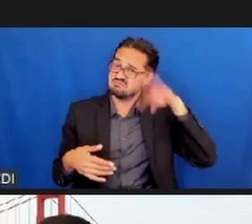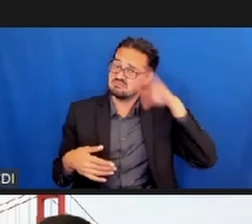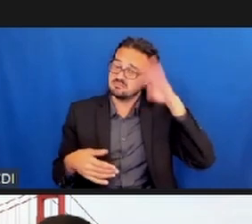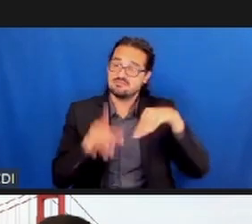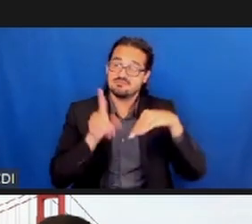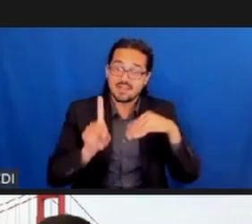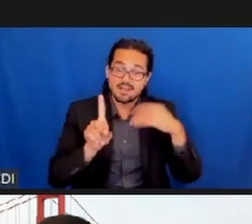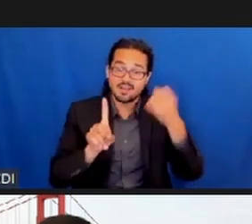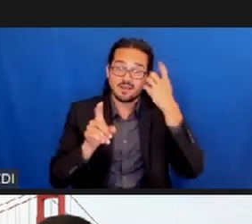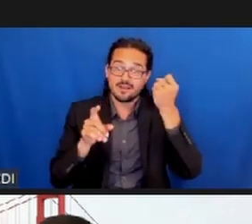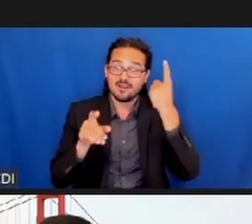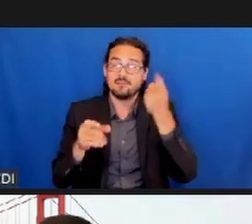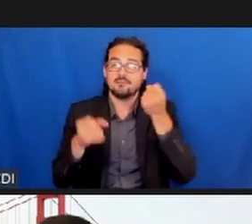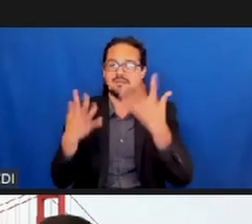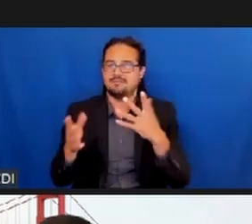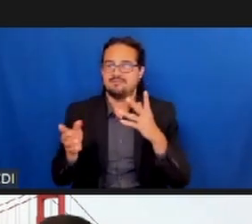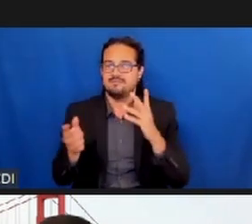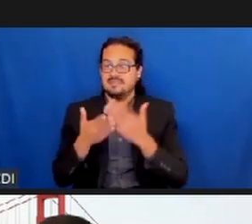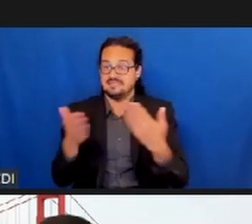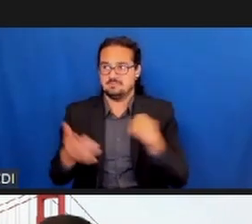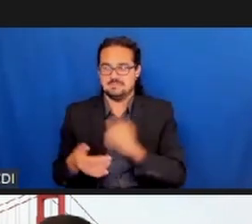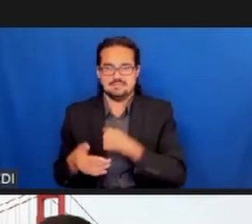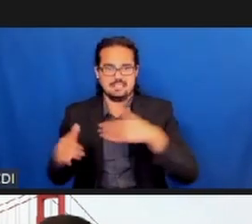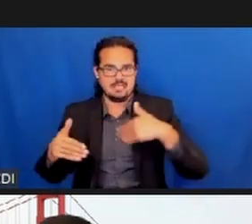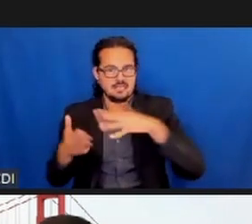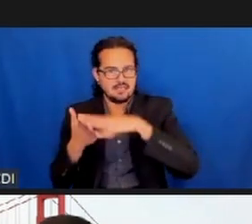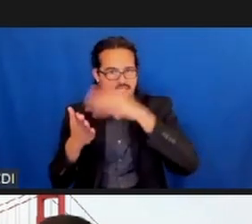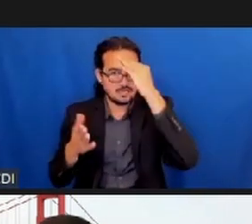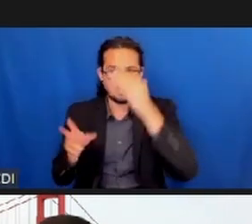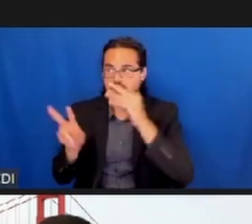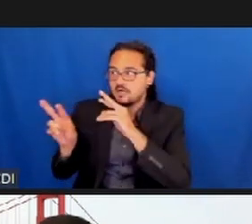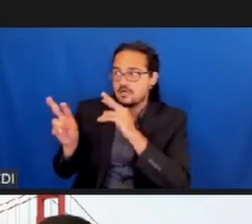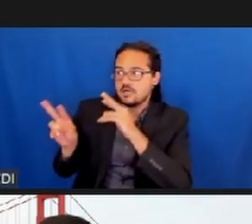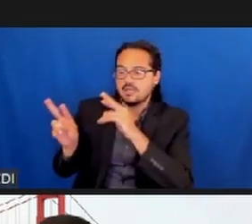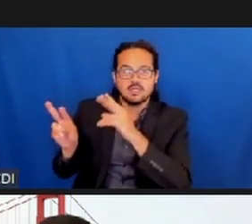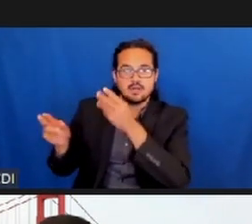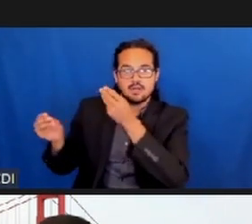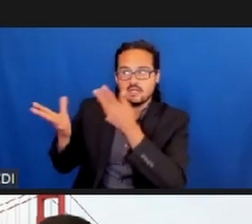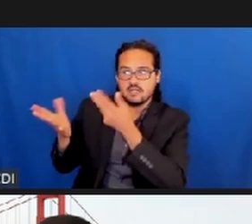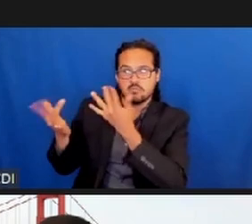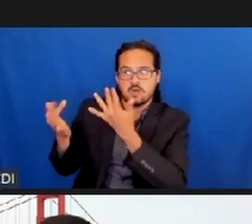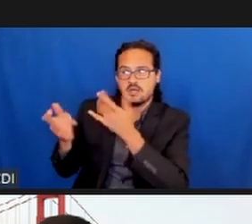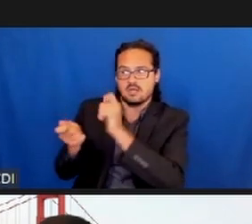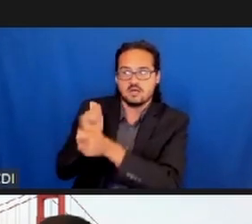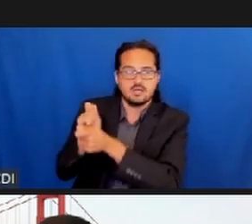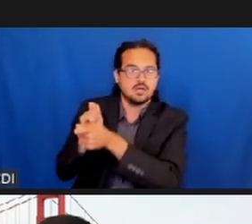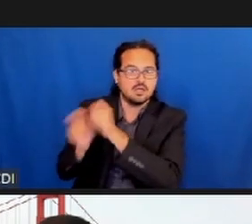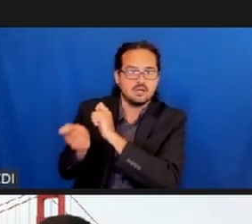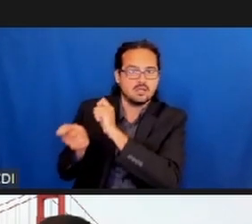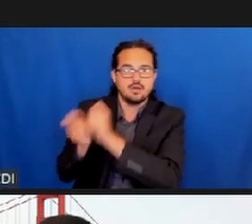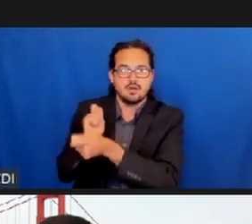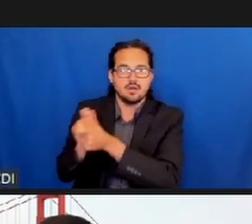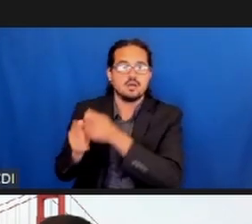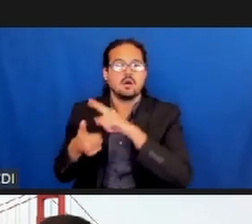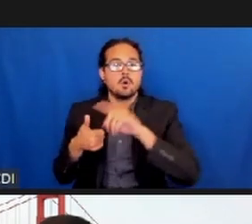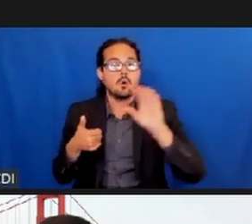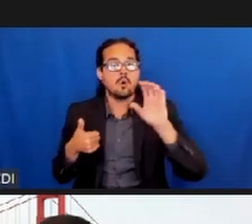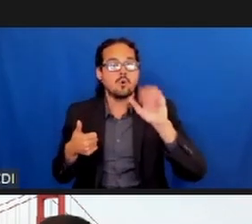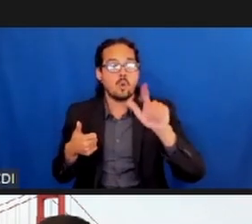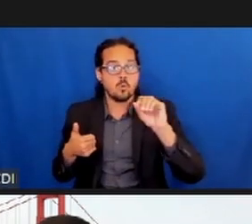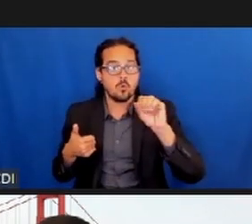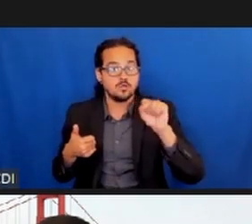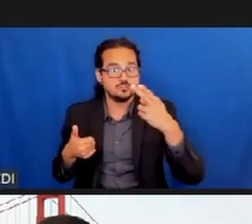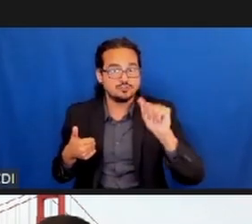waiting on the state to finalize, whether it's those potentially revised OSHA guidelines, as an example, and as well